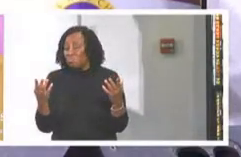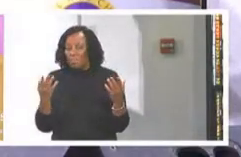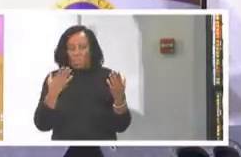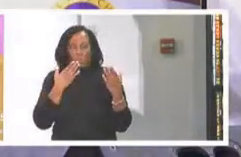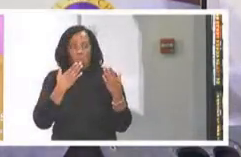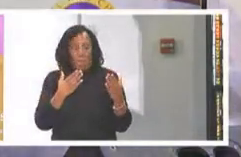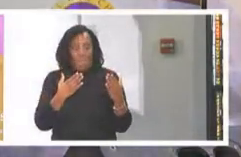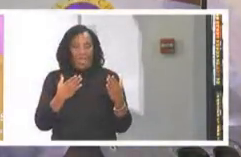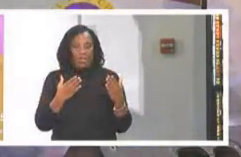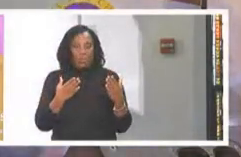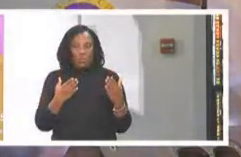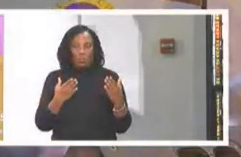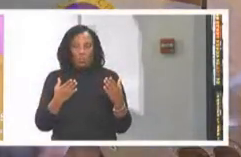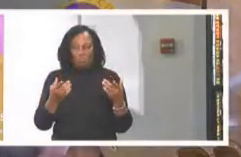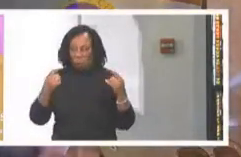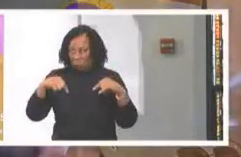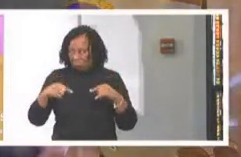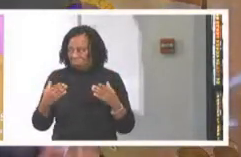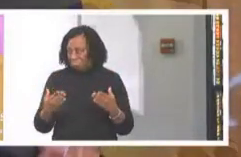here.